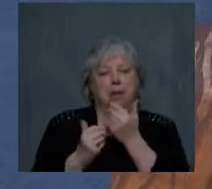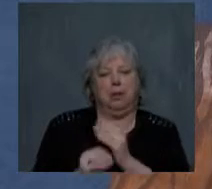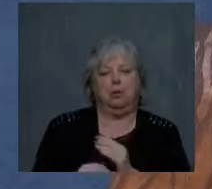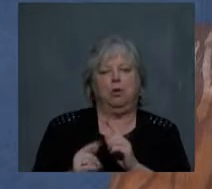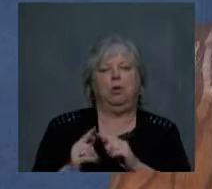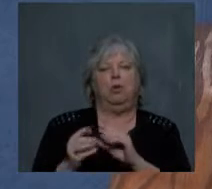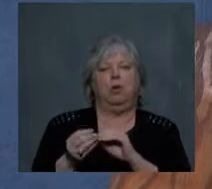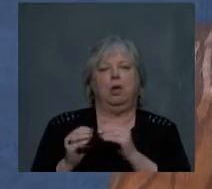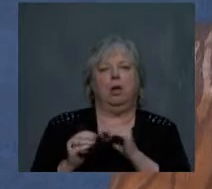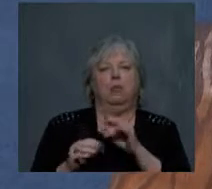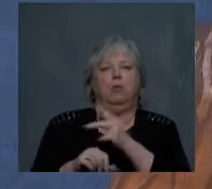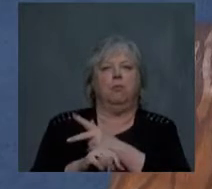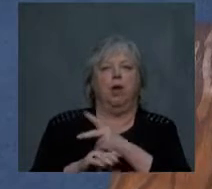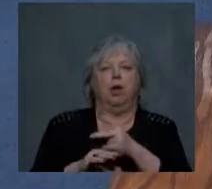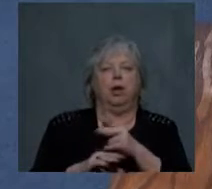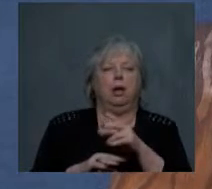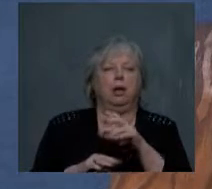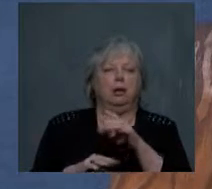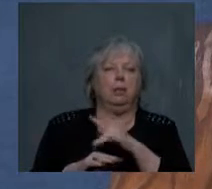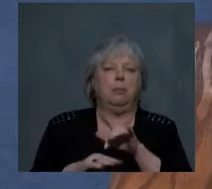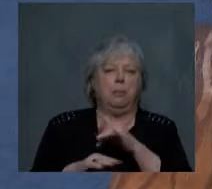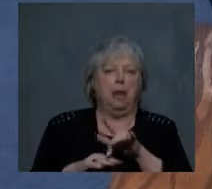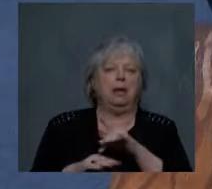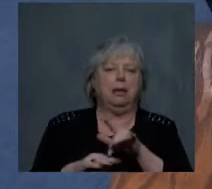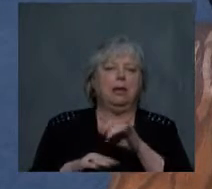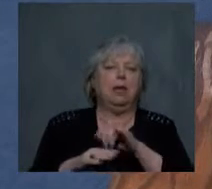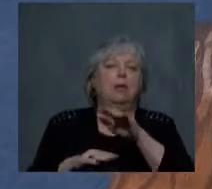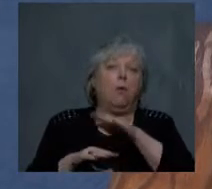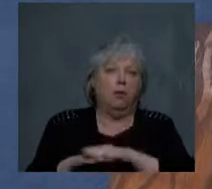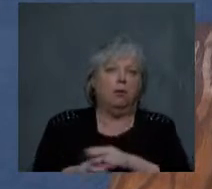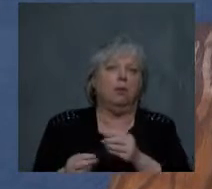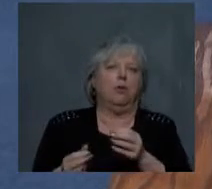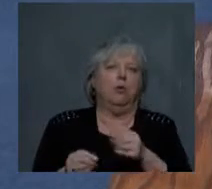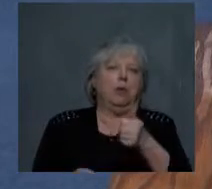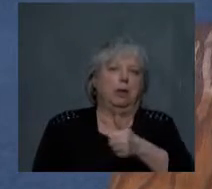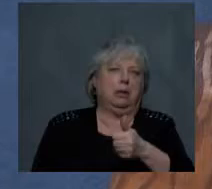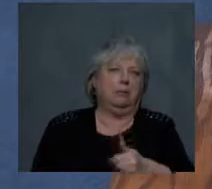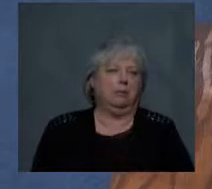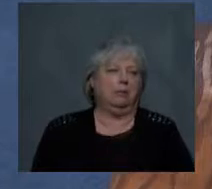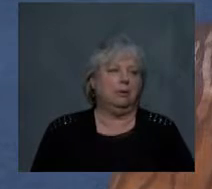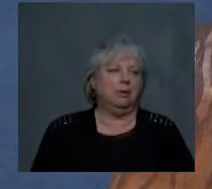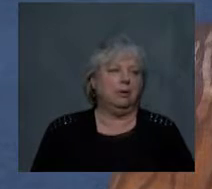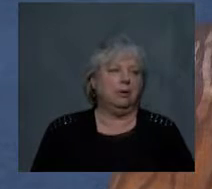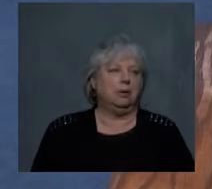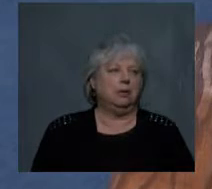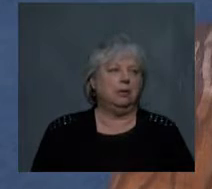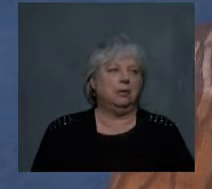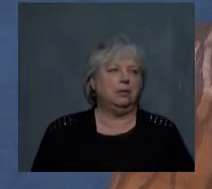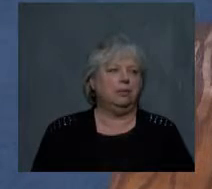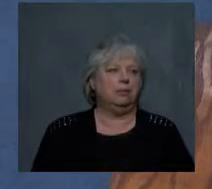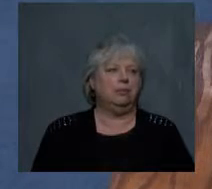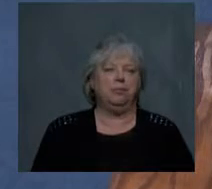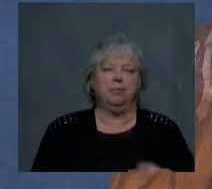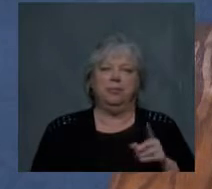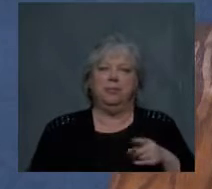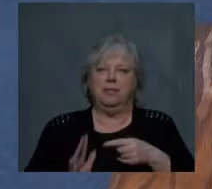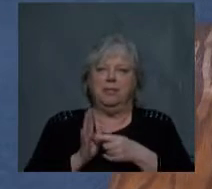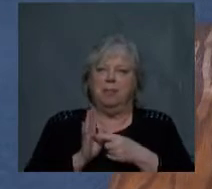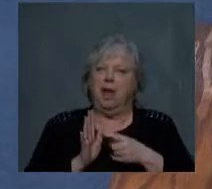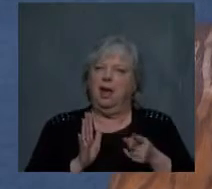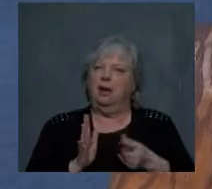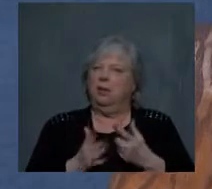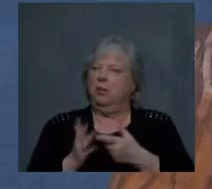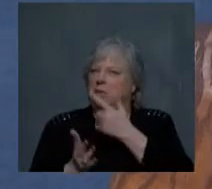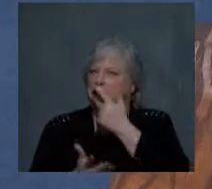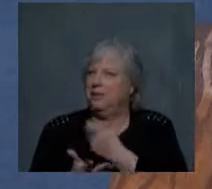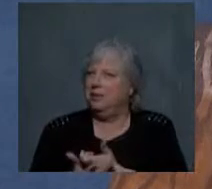spaces outside the property that's on the property. What's interesting about this demand